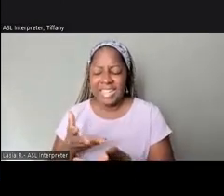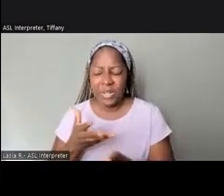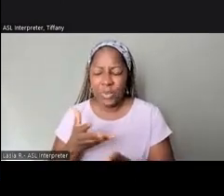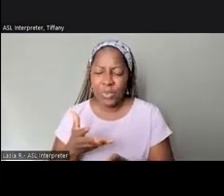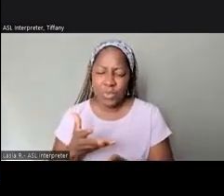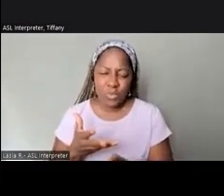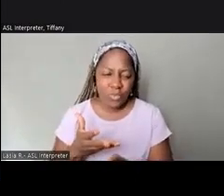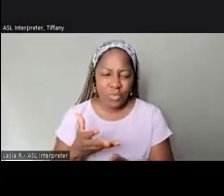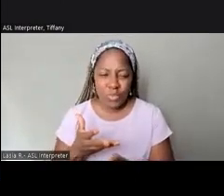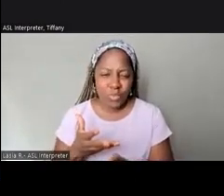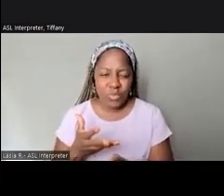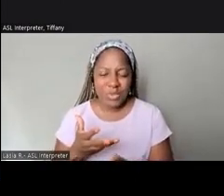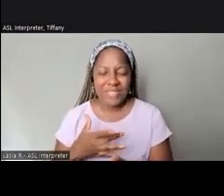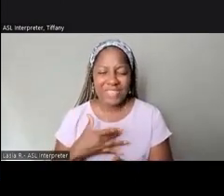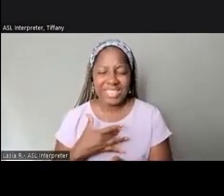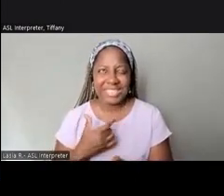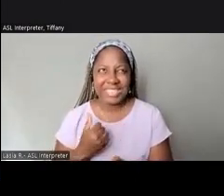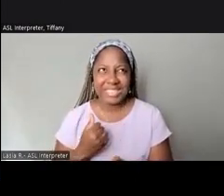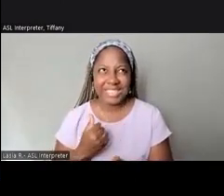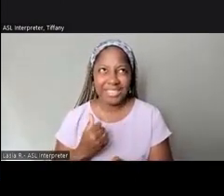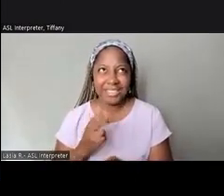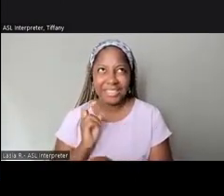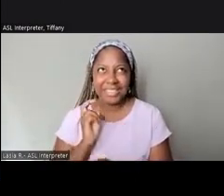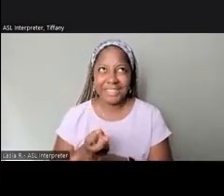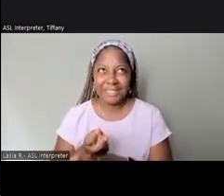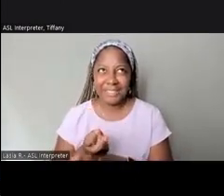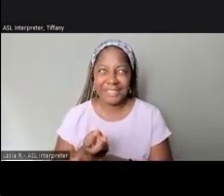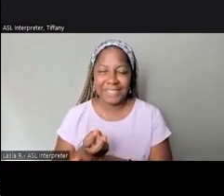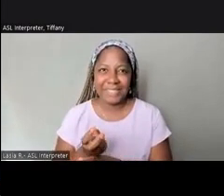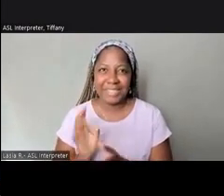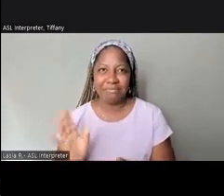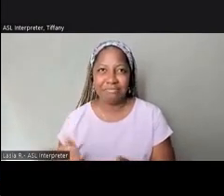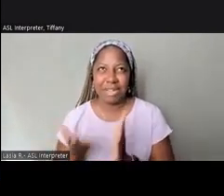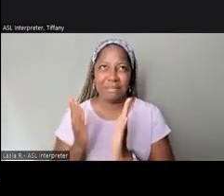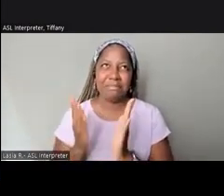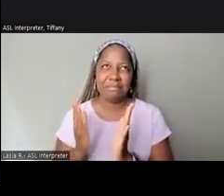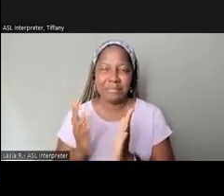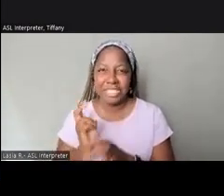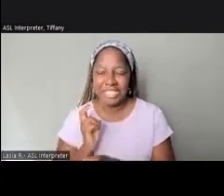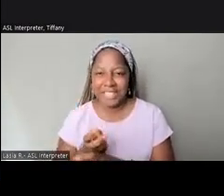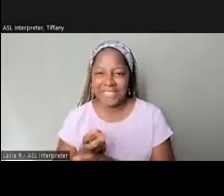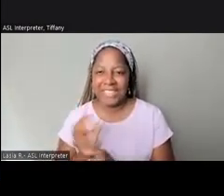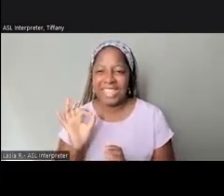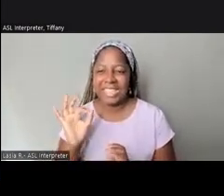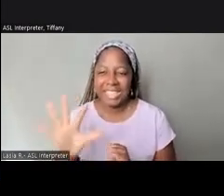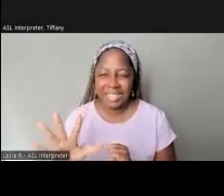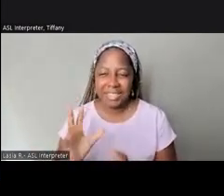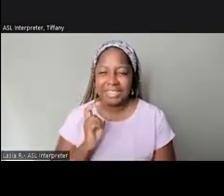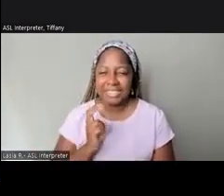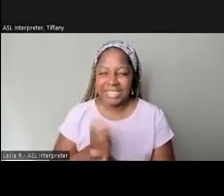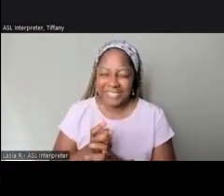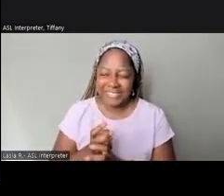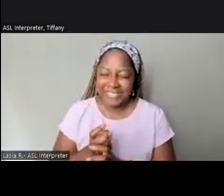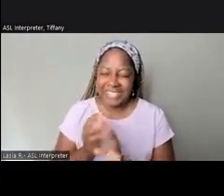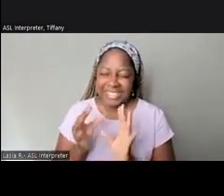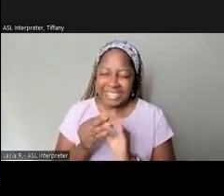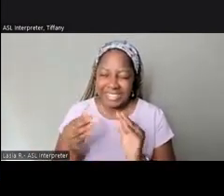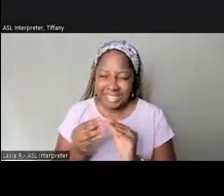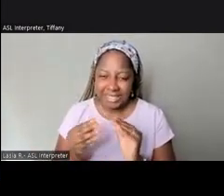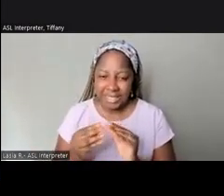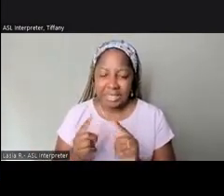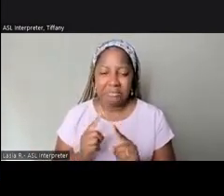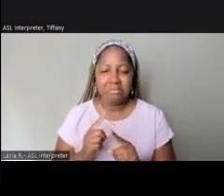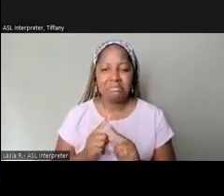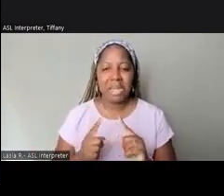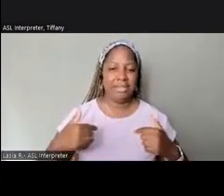that needs to be had? What is the thing that I bring to the table because of my experience that gives me insights that I can rely